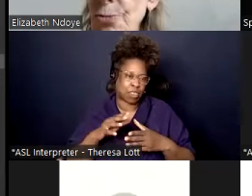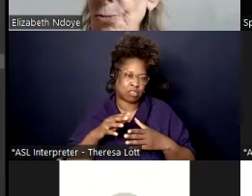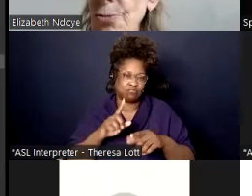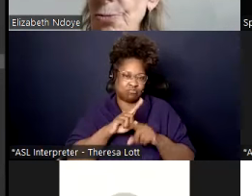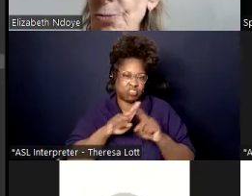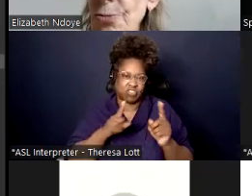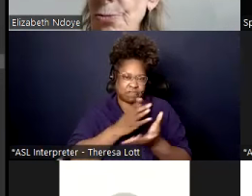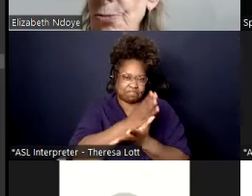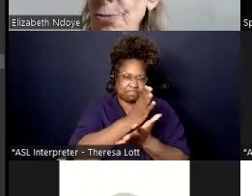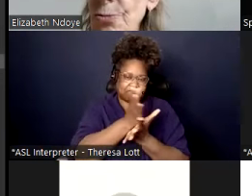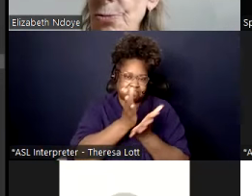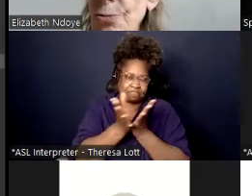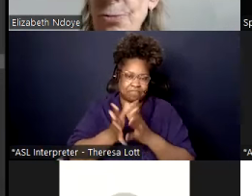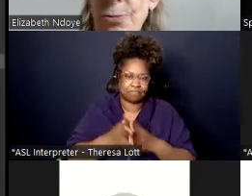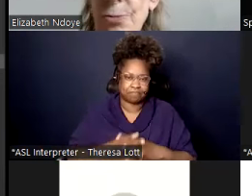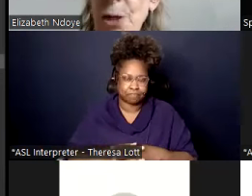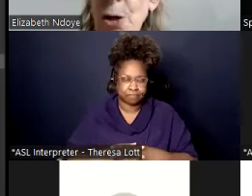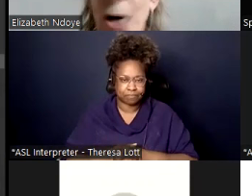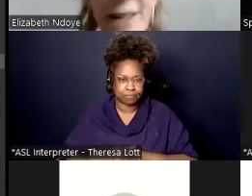aspects.